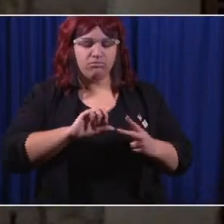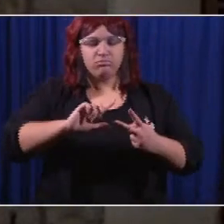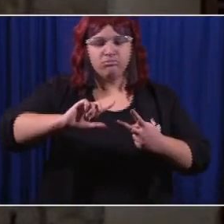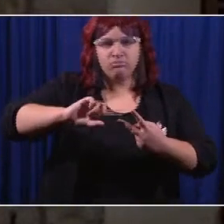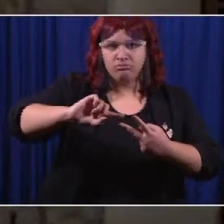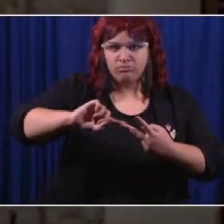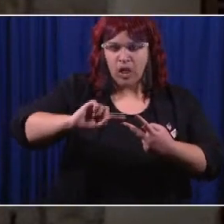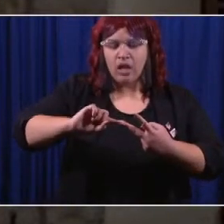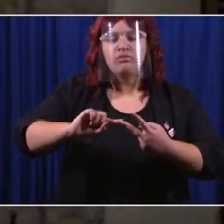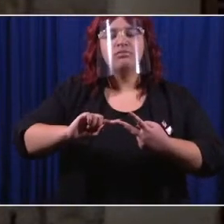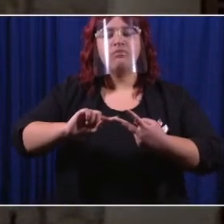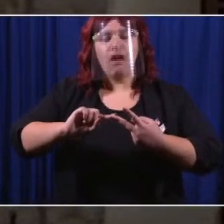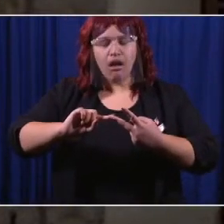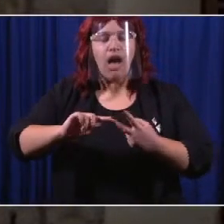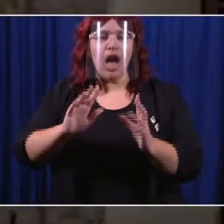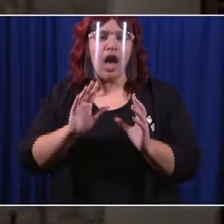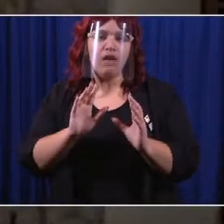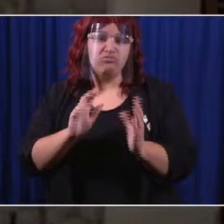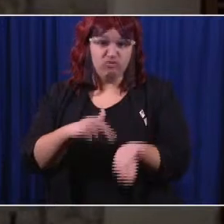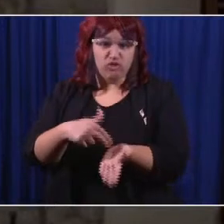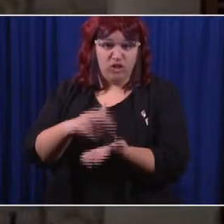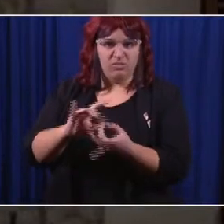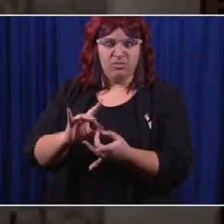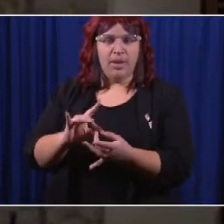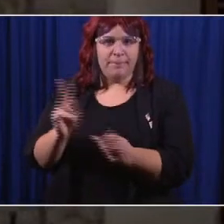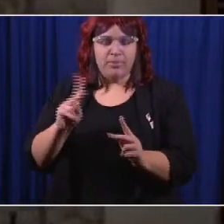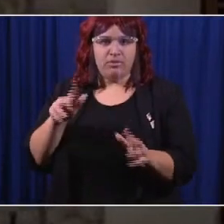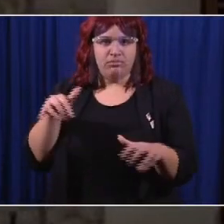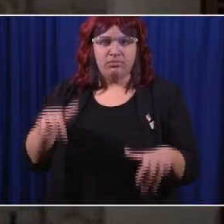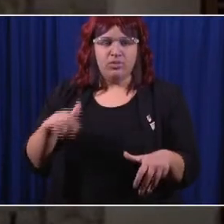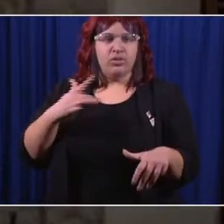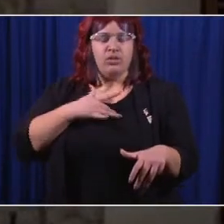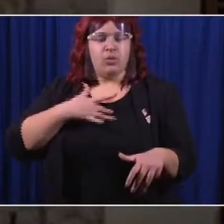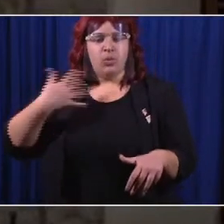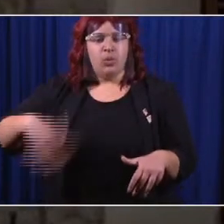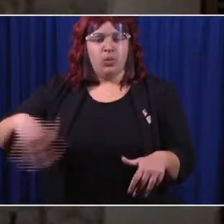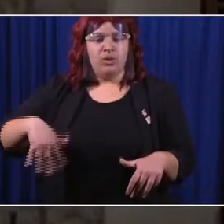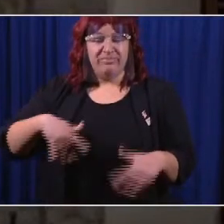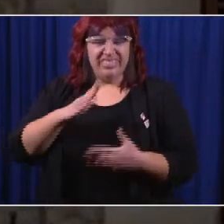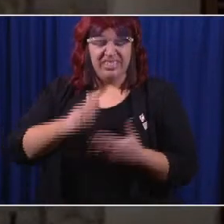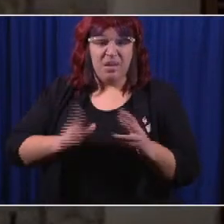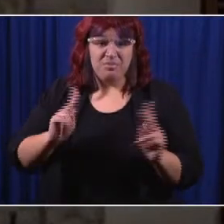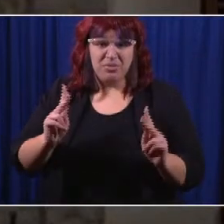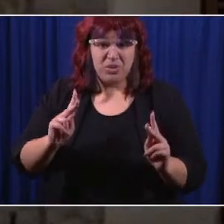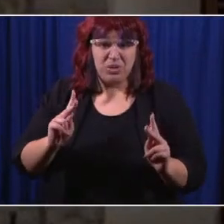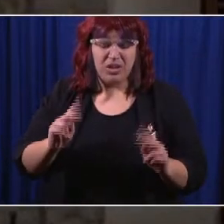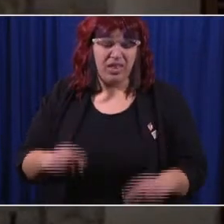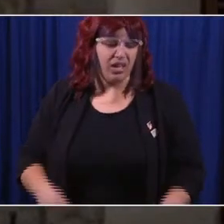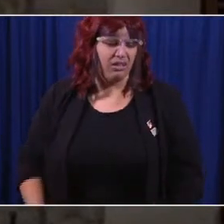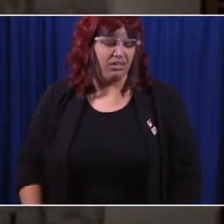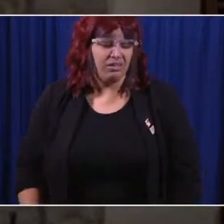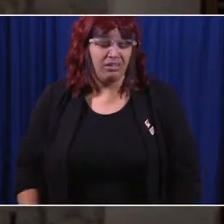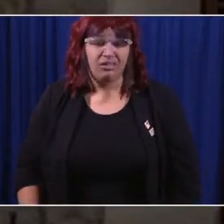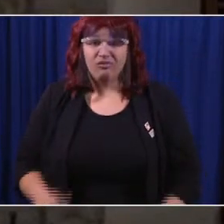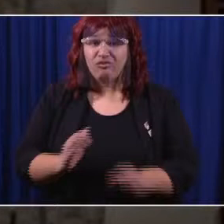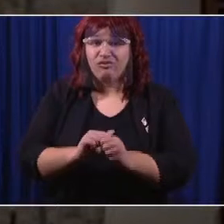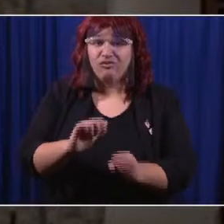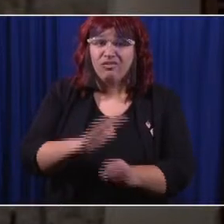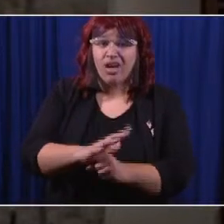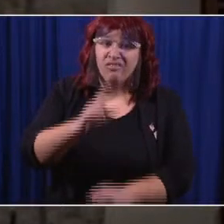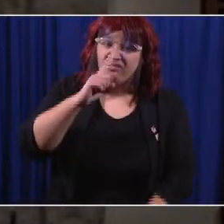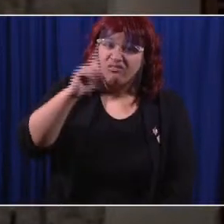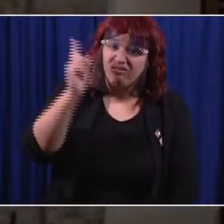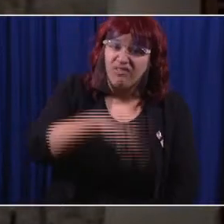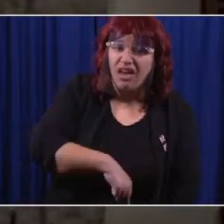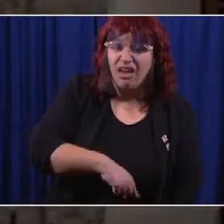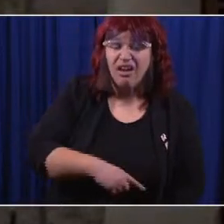struck by what the nurses had to say today, but there are still people out there who don't believe in the efficacy of masks. There were some